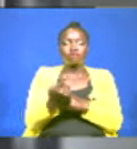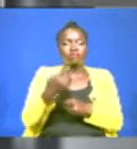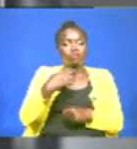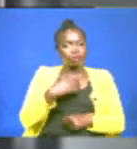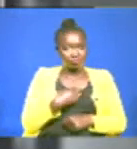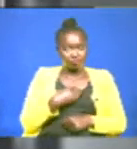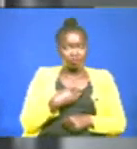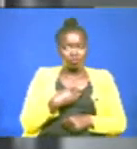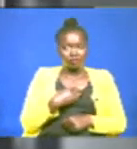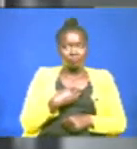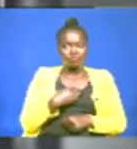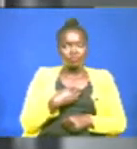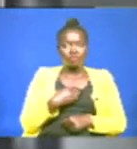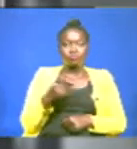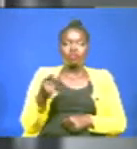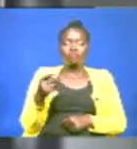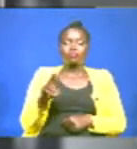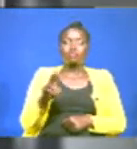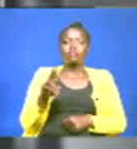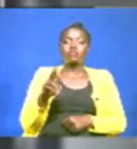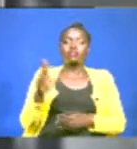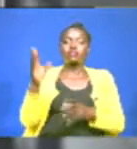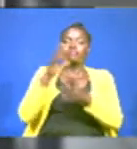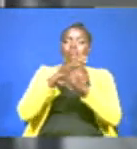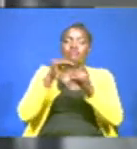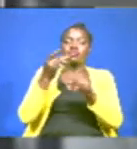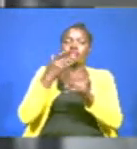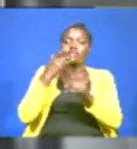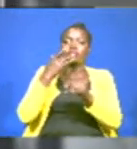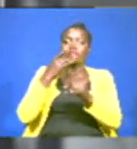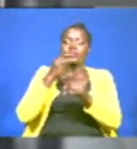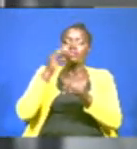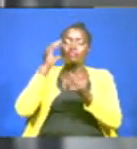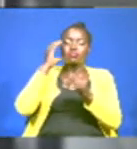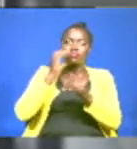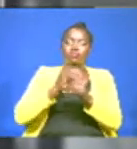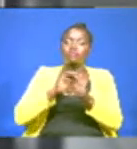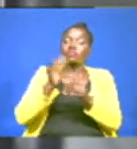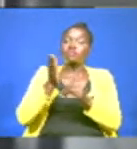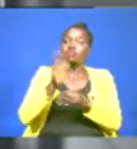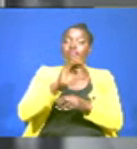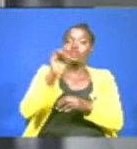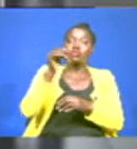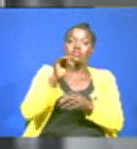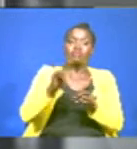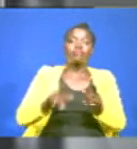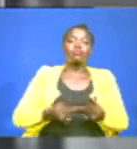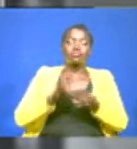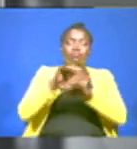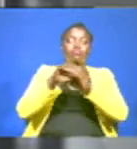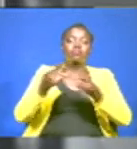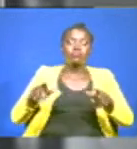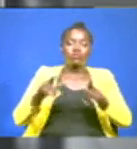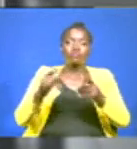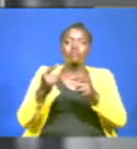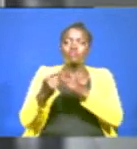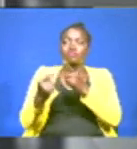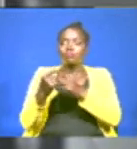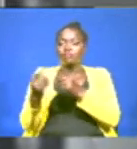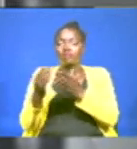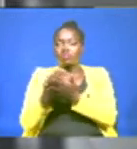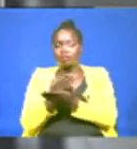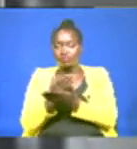KAU president in favor of Jomo Kenyatta, who had returned to Kenya after living in England for a number of years.